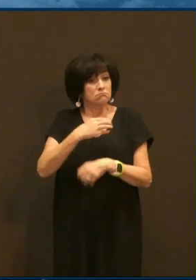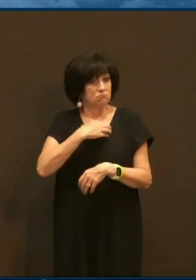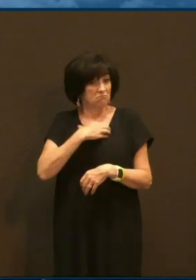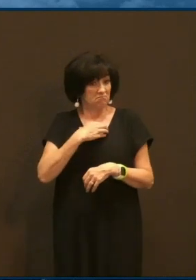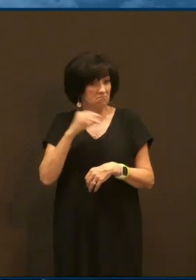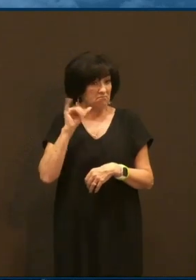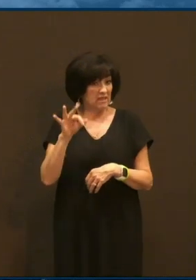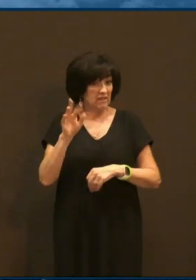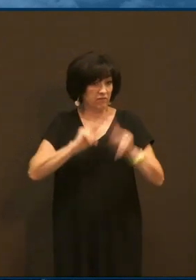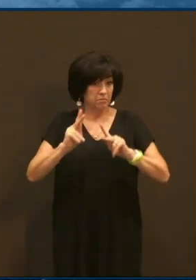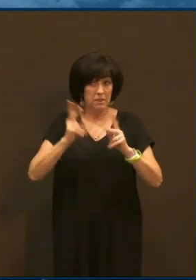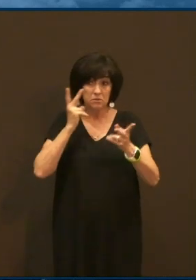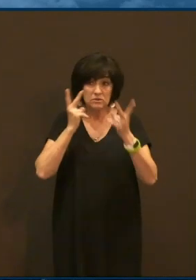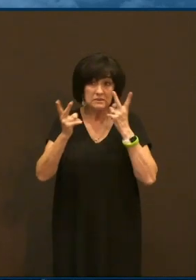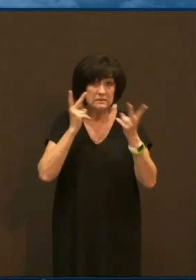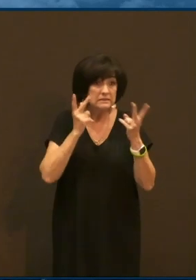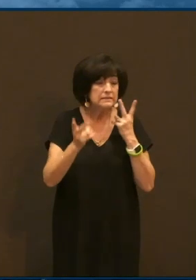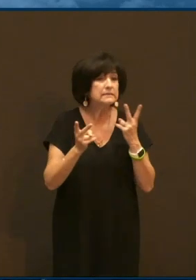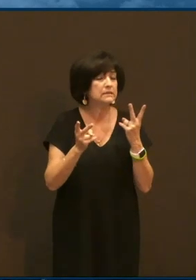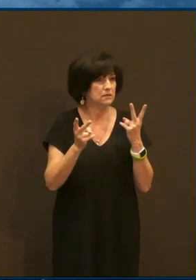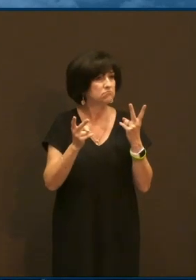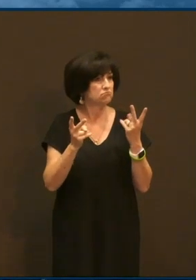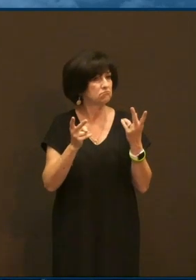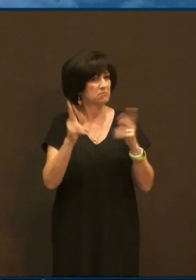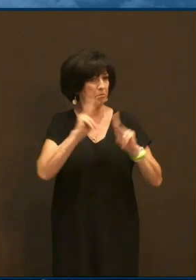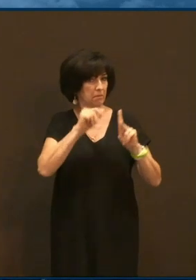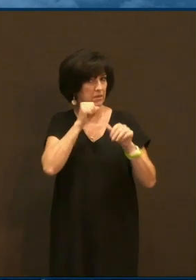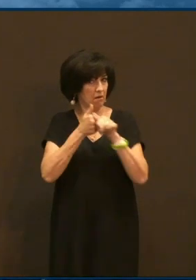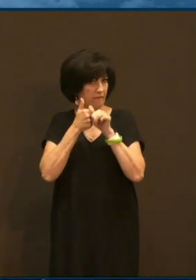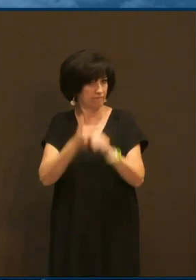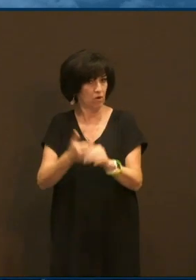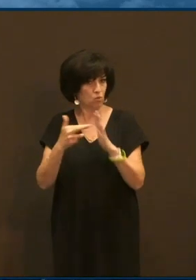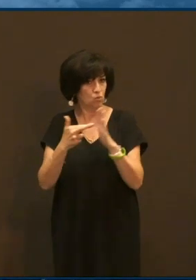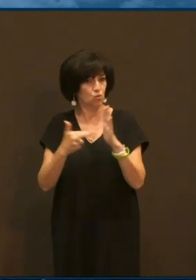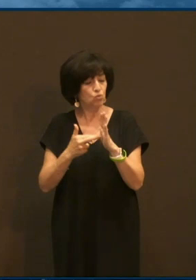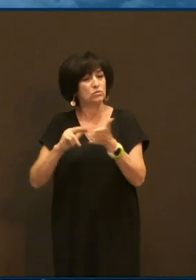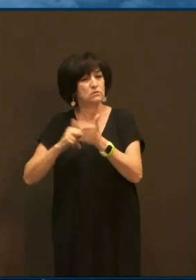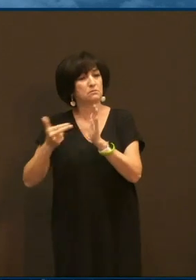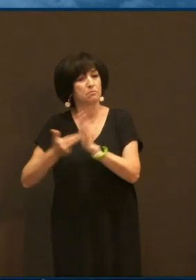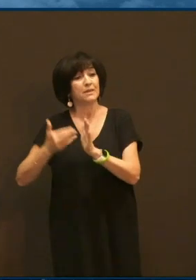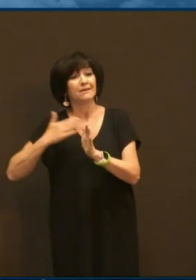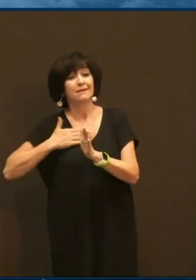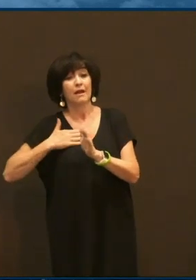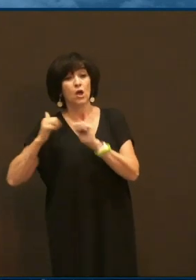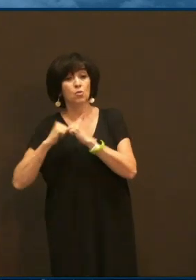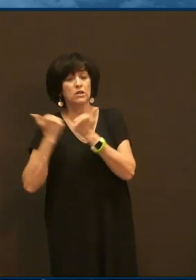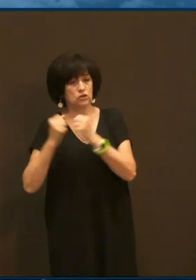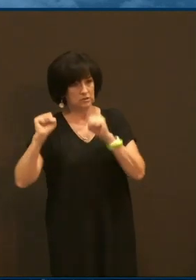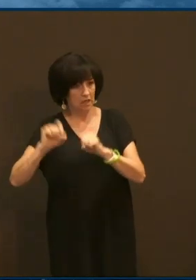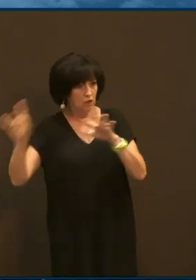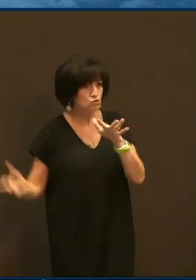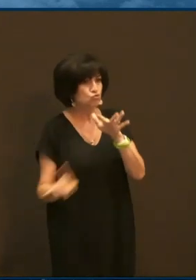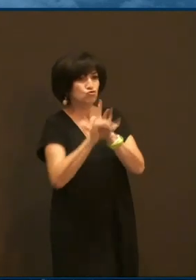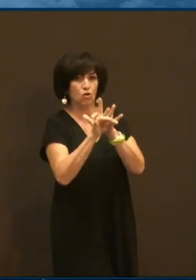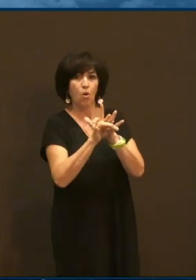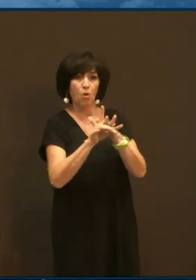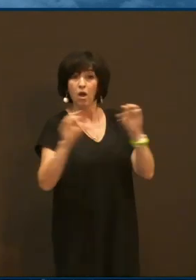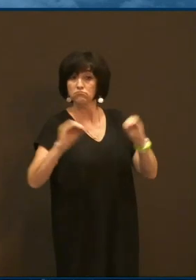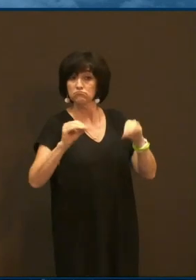only announced but also unannounced inspections to better understand how the guidance is being followed in these